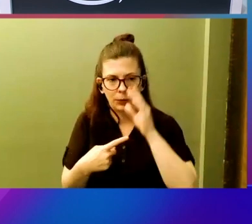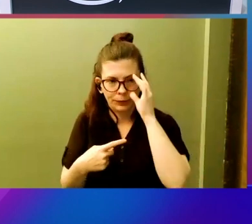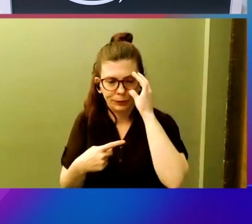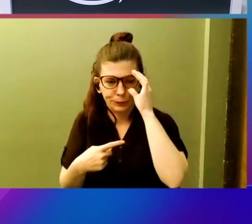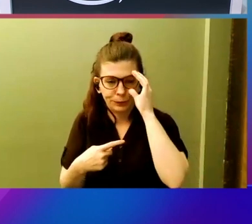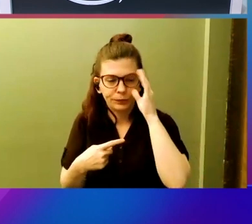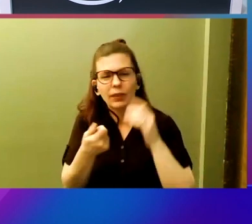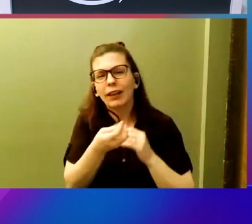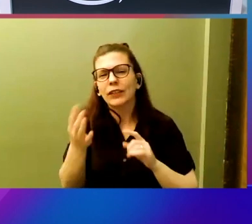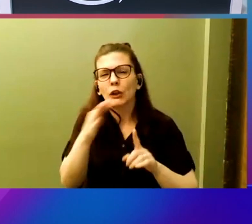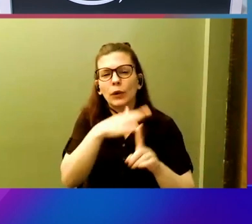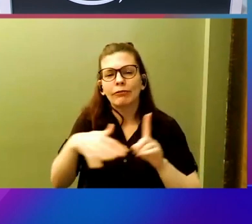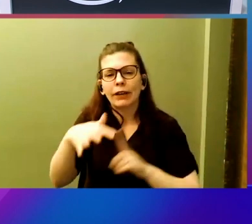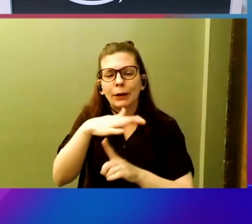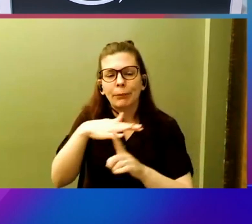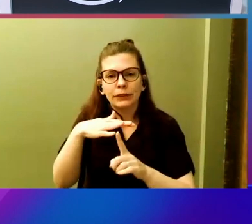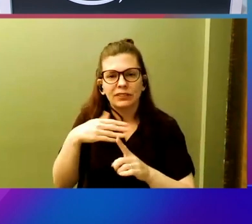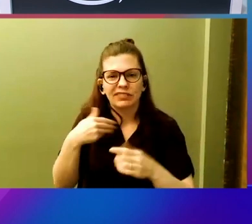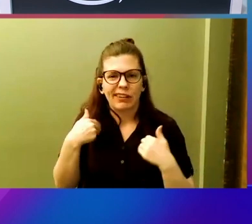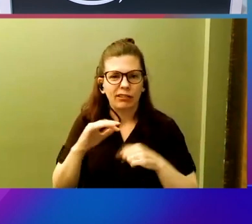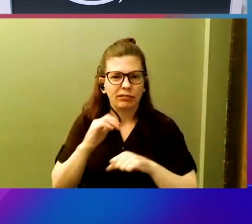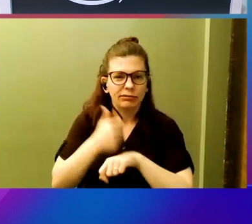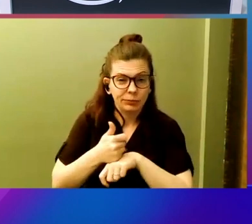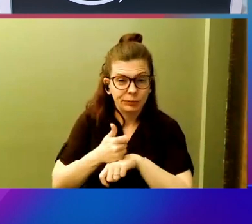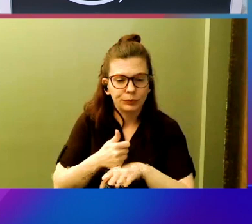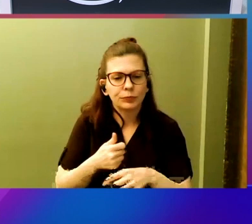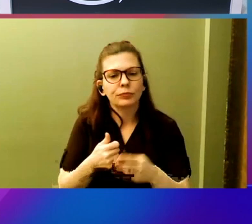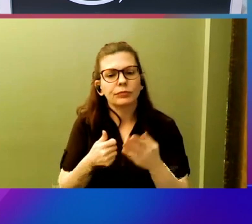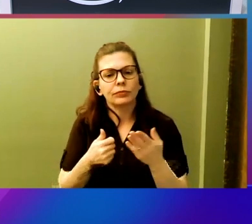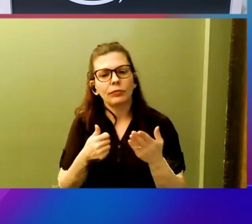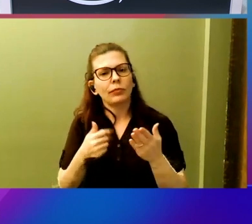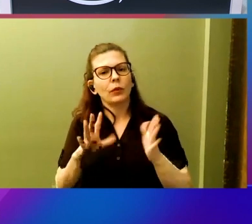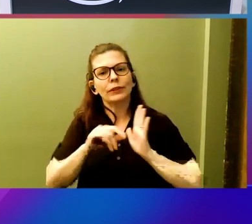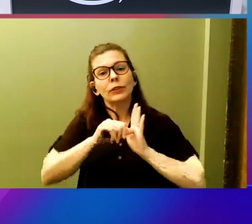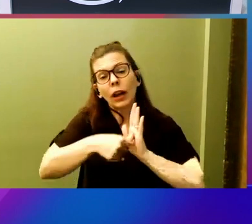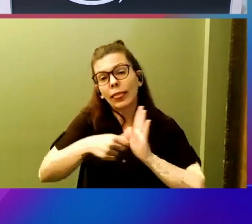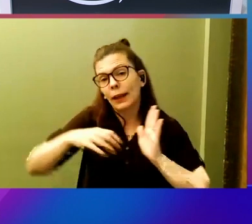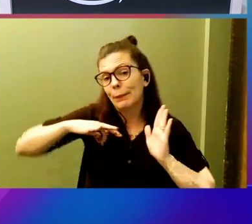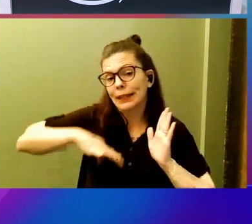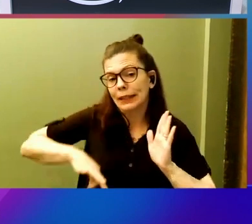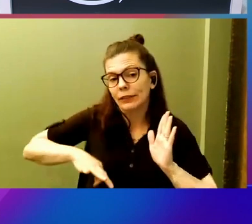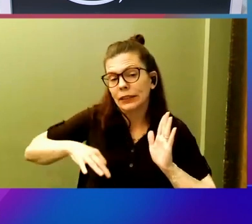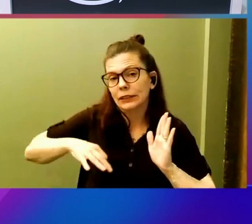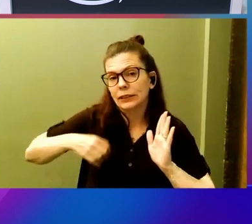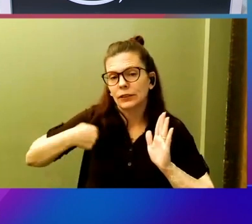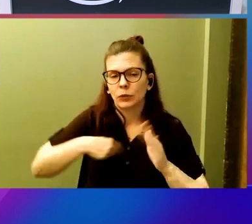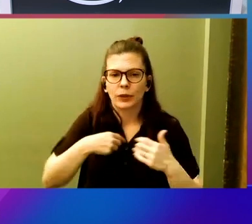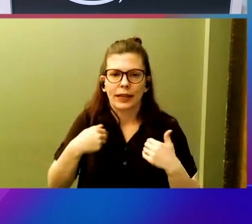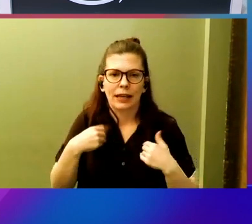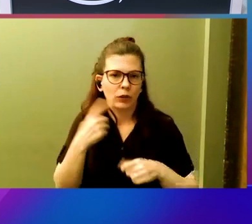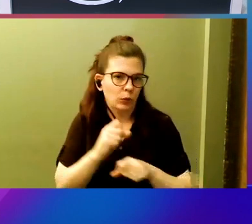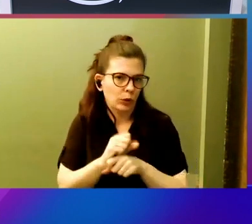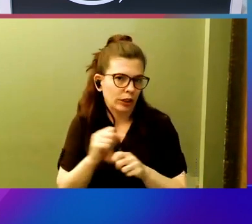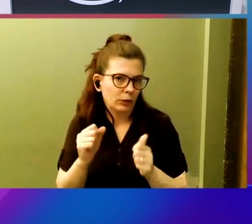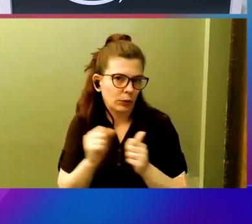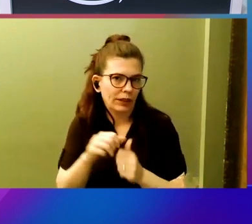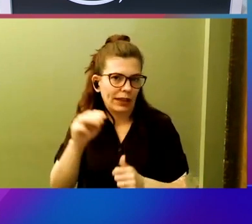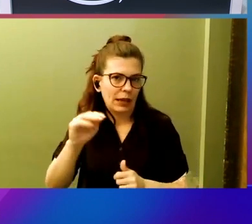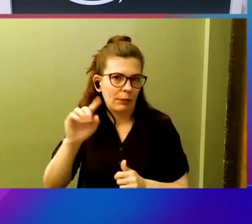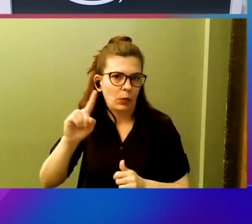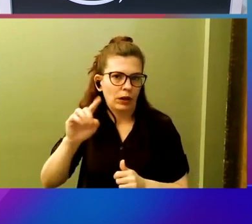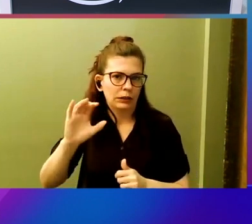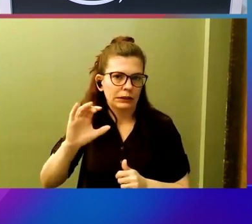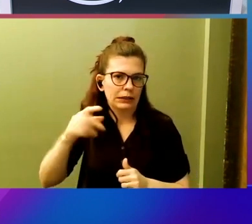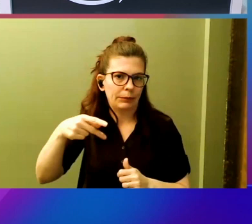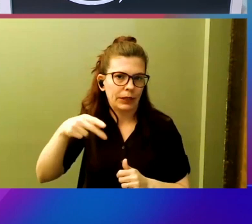environments that I have, and just to highlight the benefits that we're getting for working with the M1 CPU